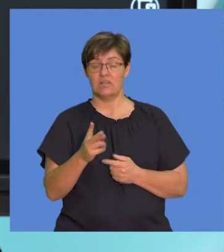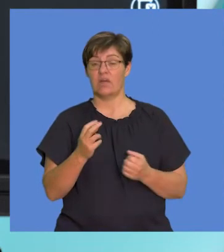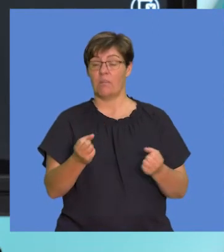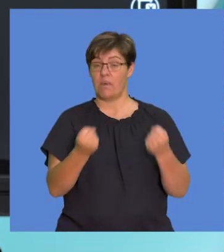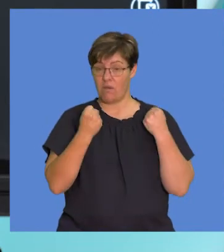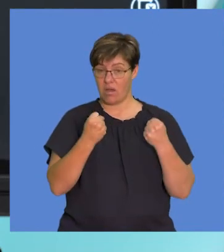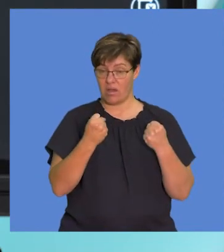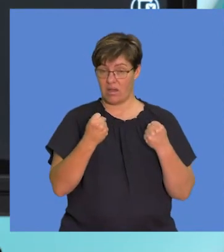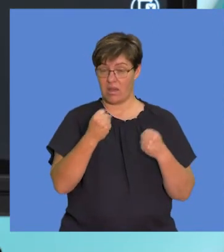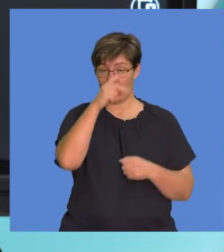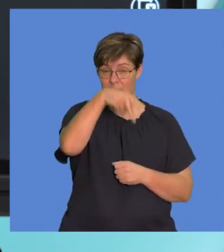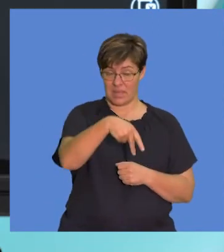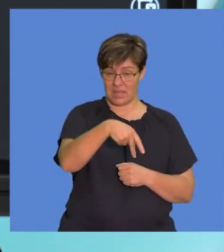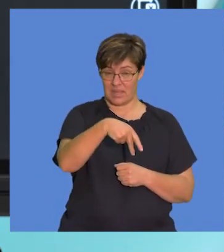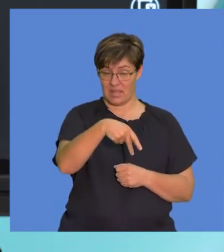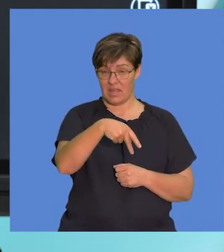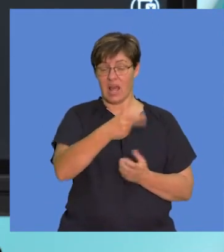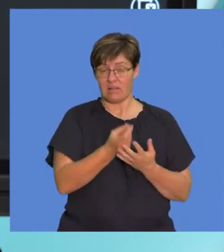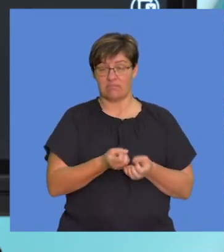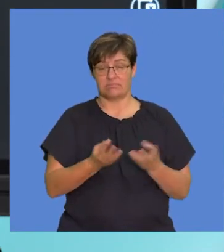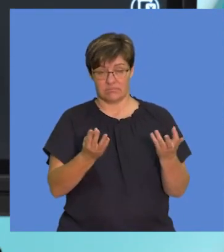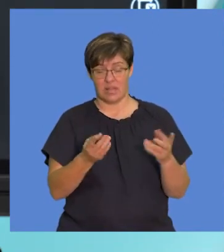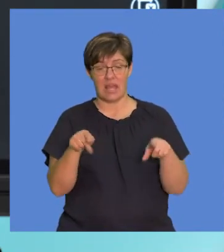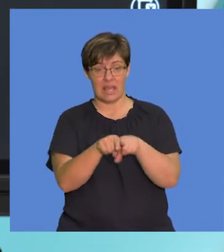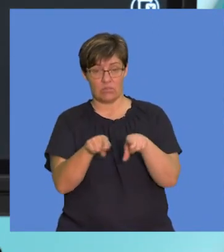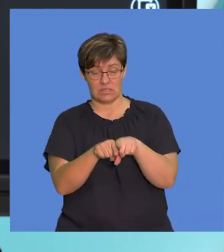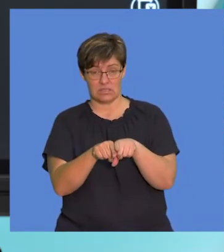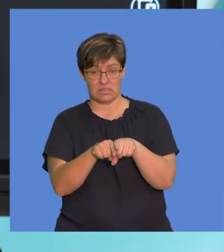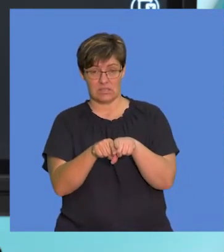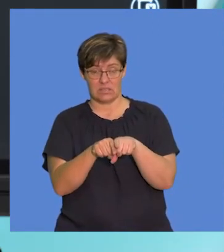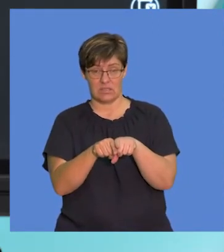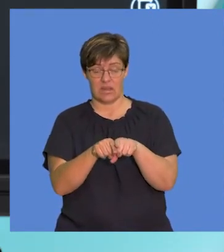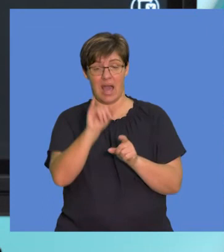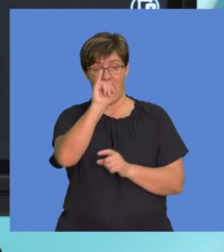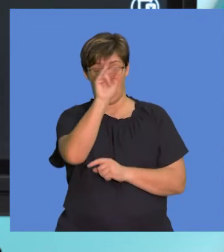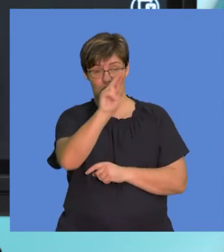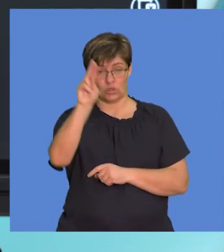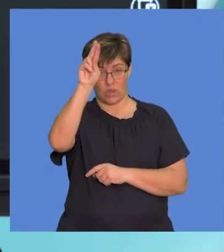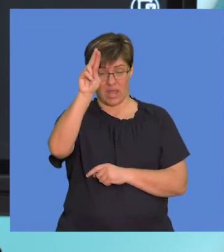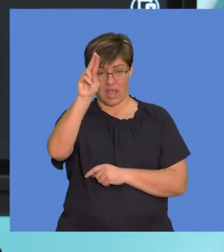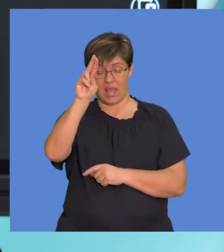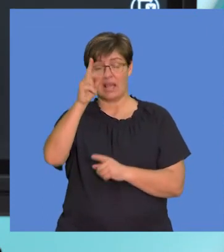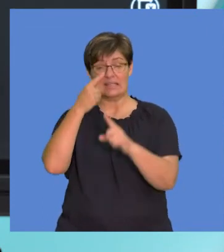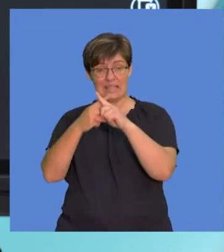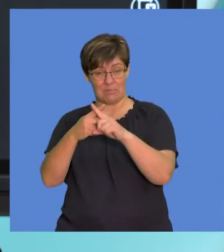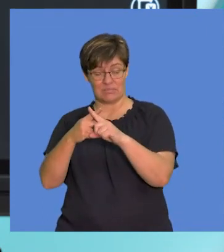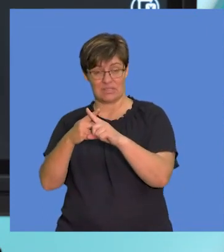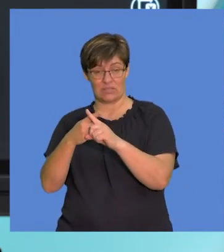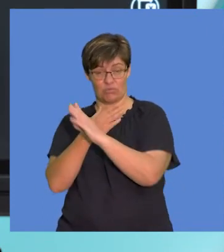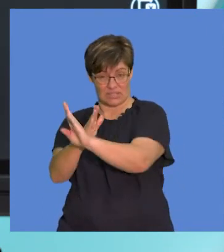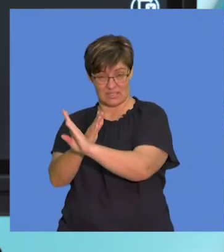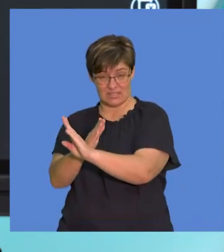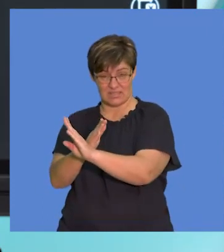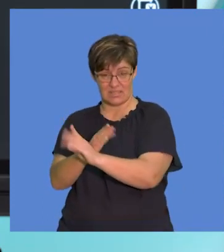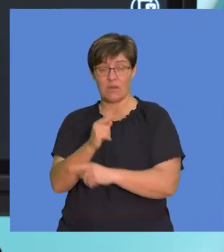R. So if you're saying the power that is dissipated by a device equals to the square of current times